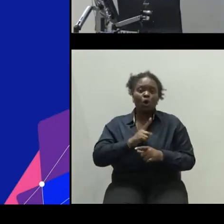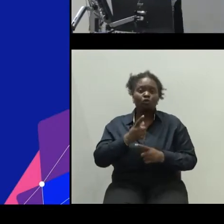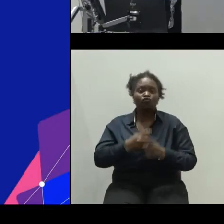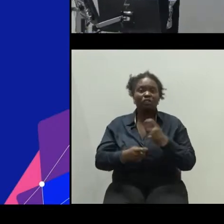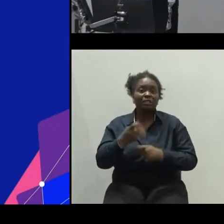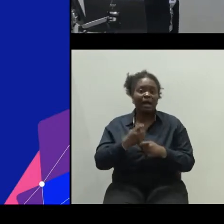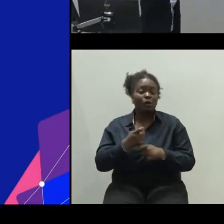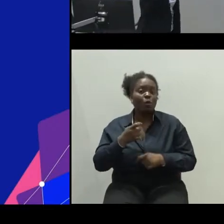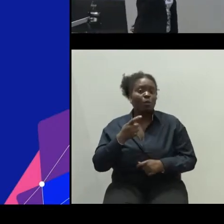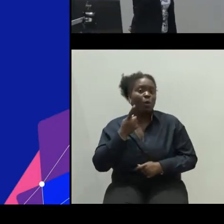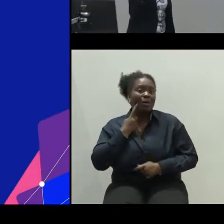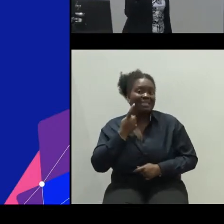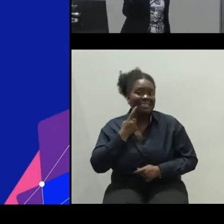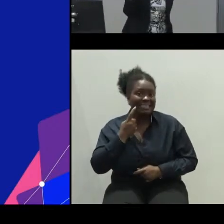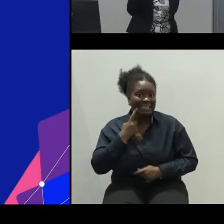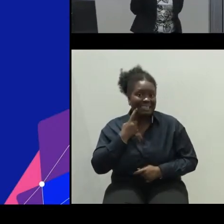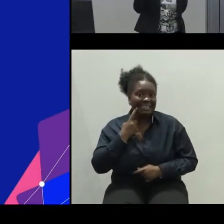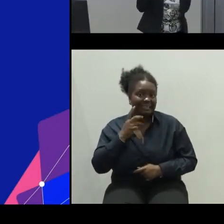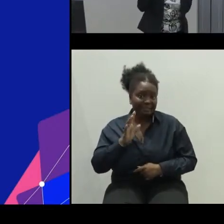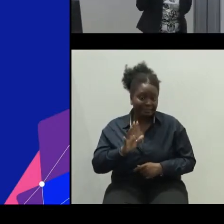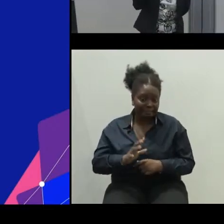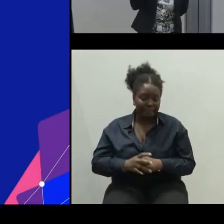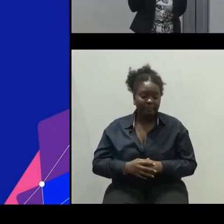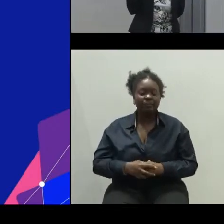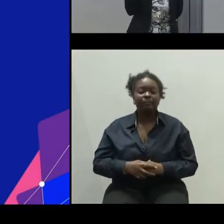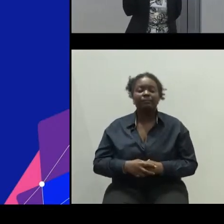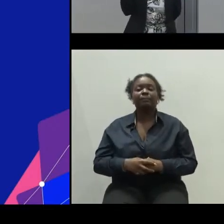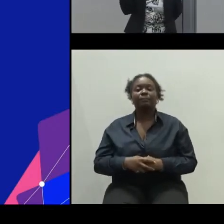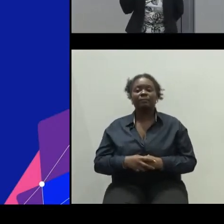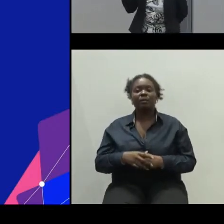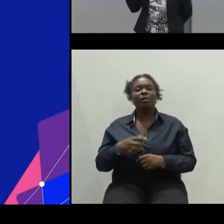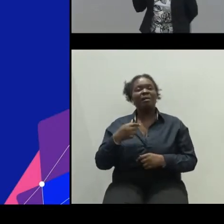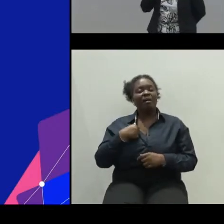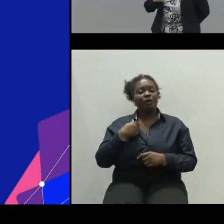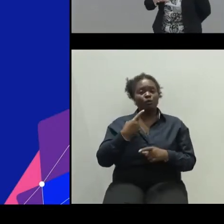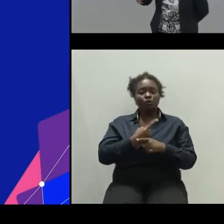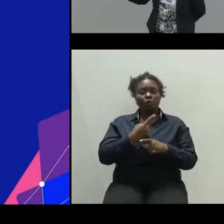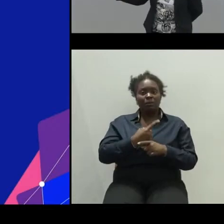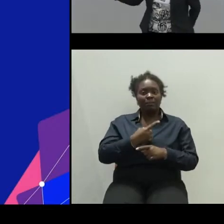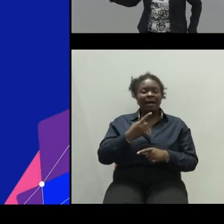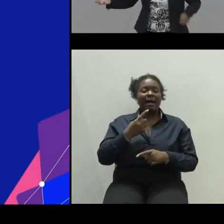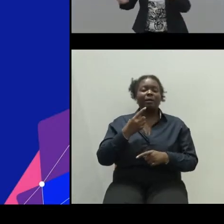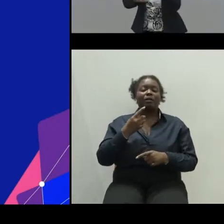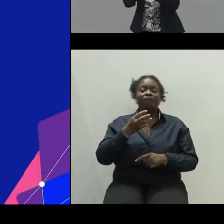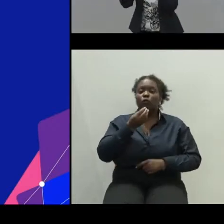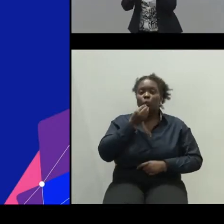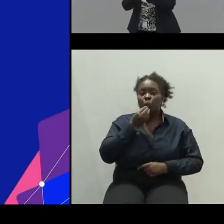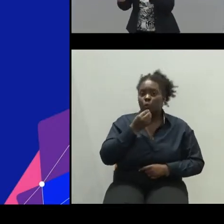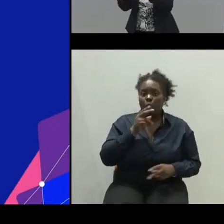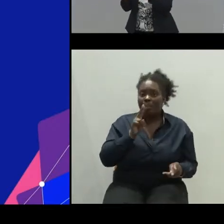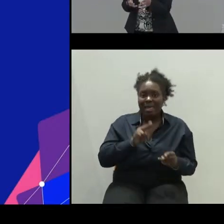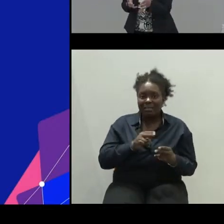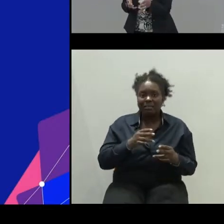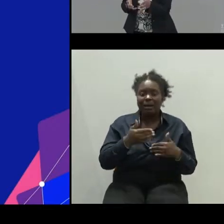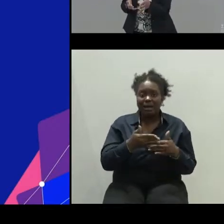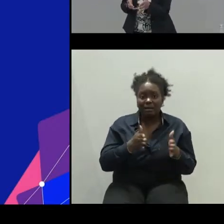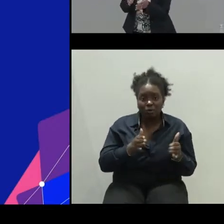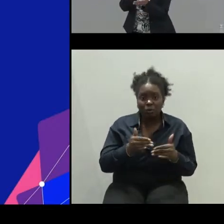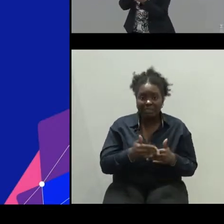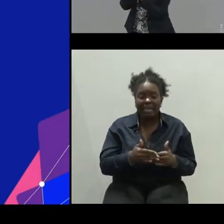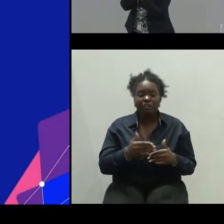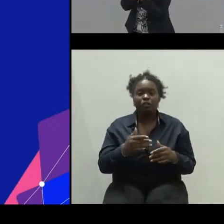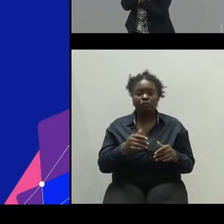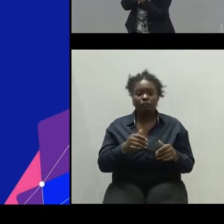this case, I'm talking less about, when I say food, less about containers for just transporting in the short